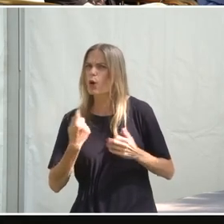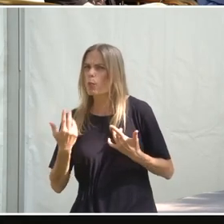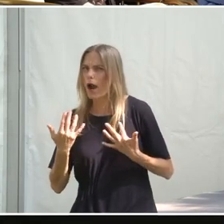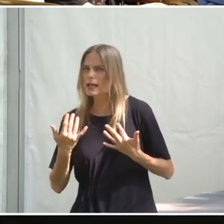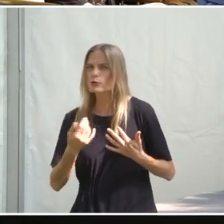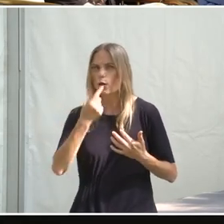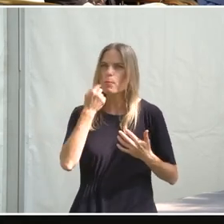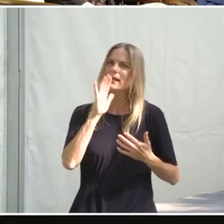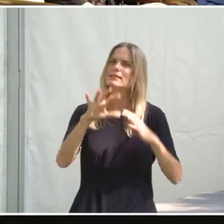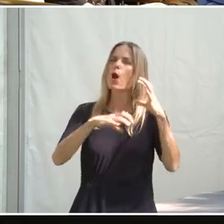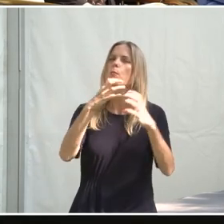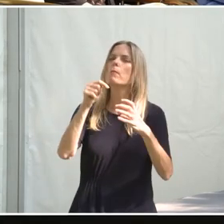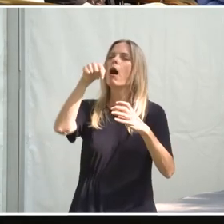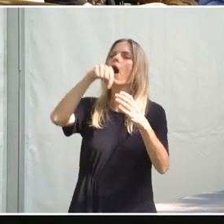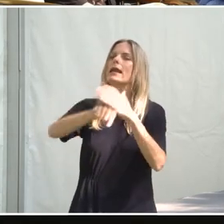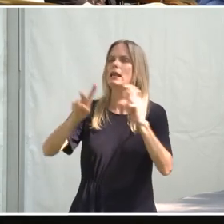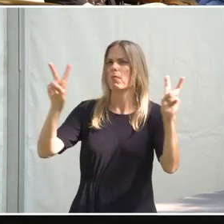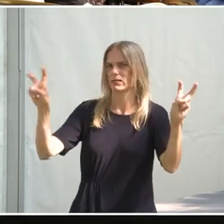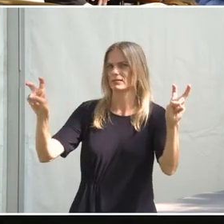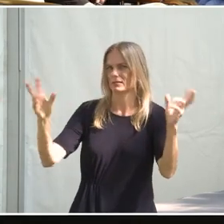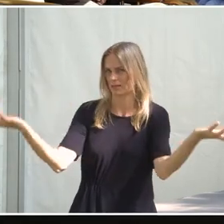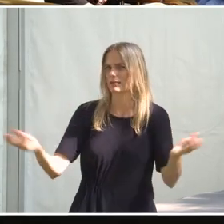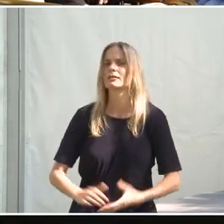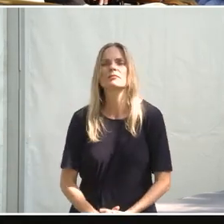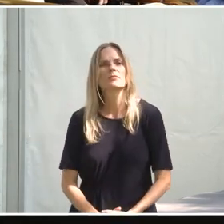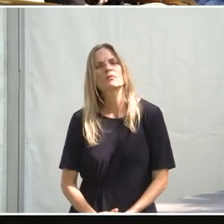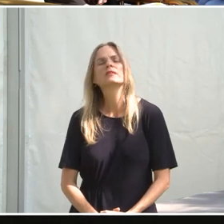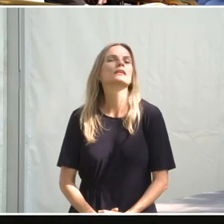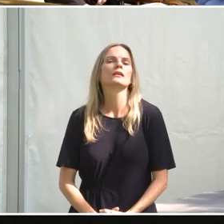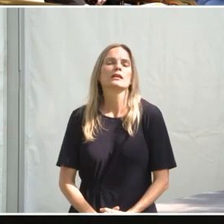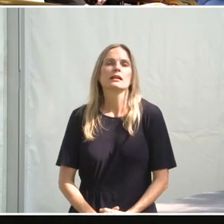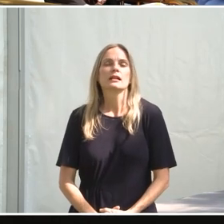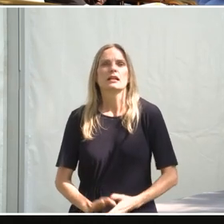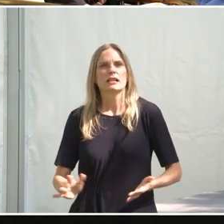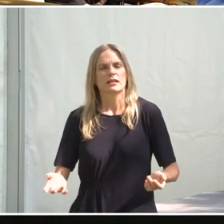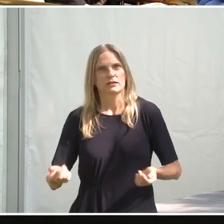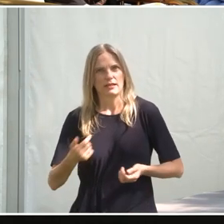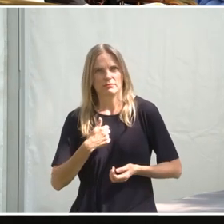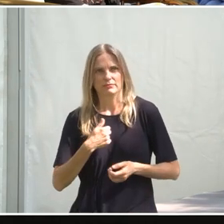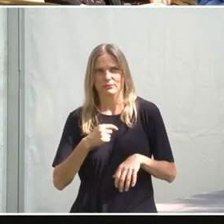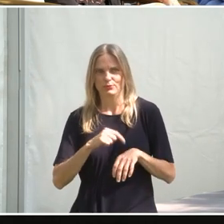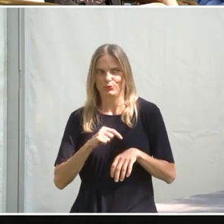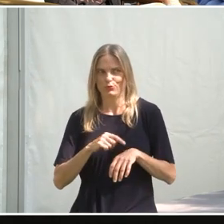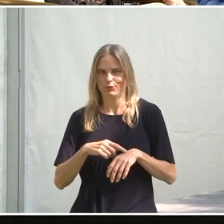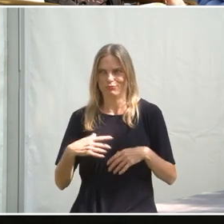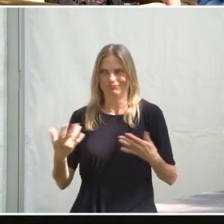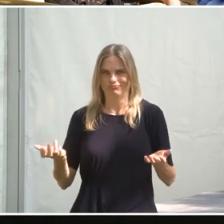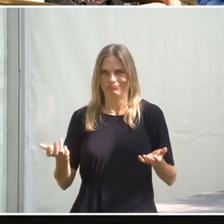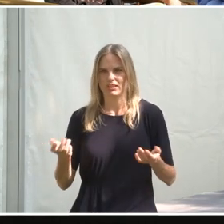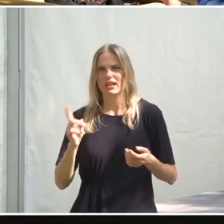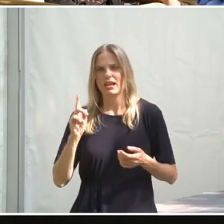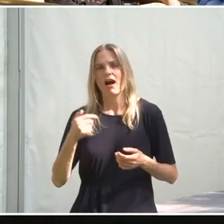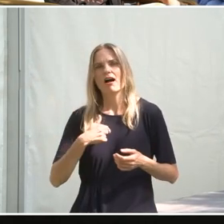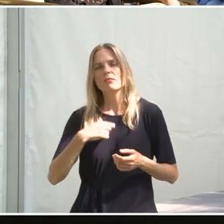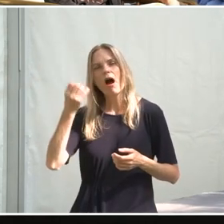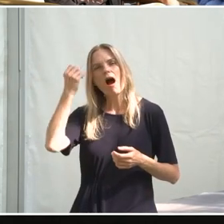that's very crisp. Katariina, can you beat that one? I feel like I can't, but since I come from an